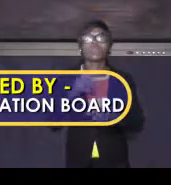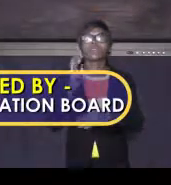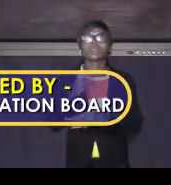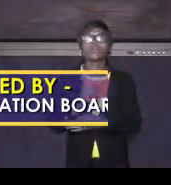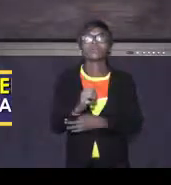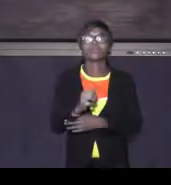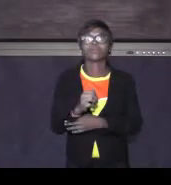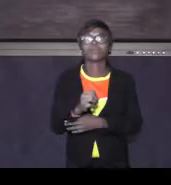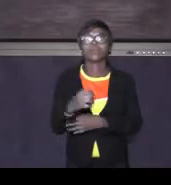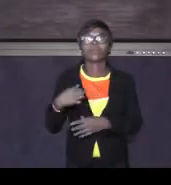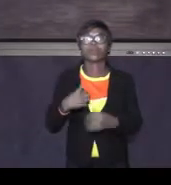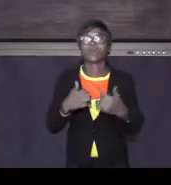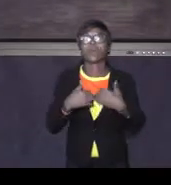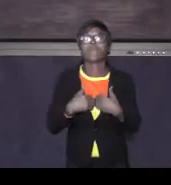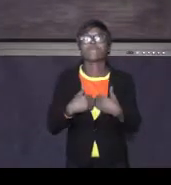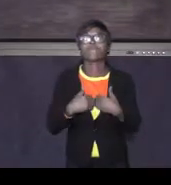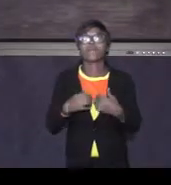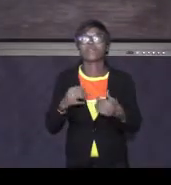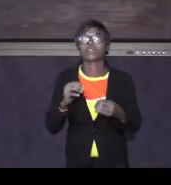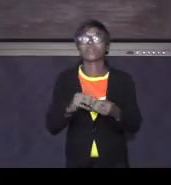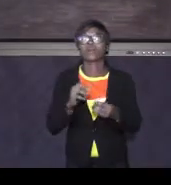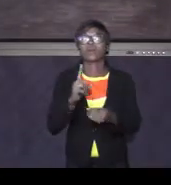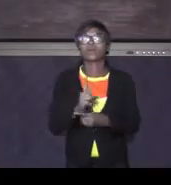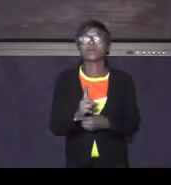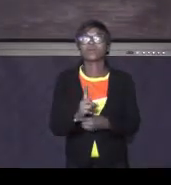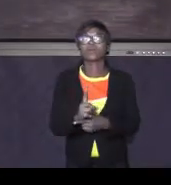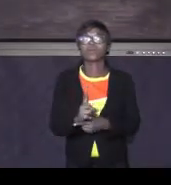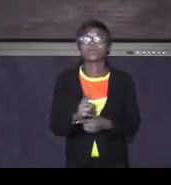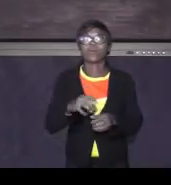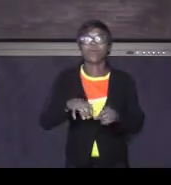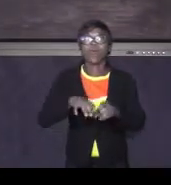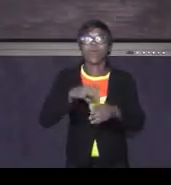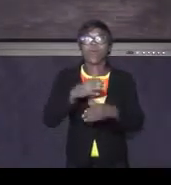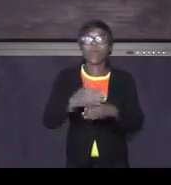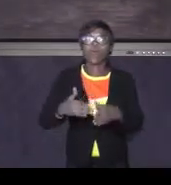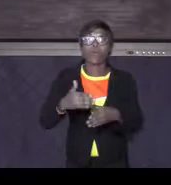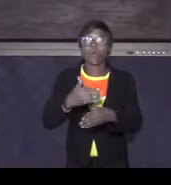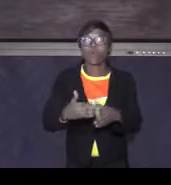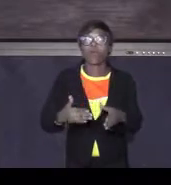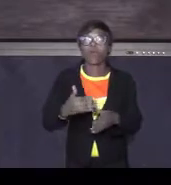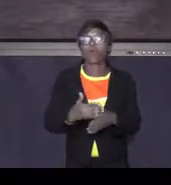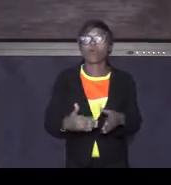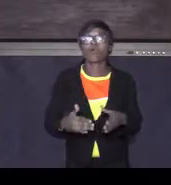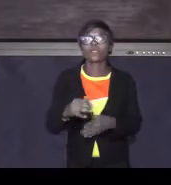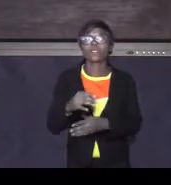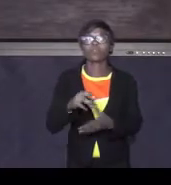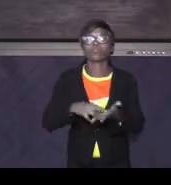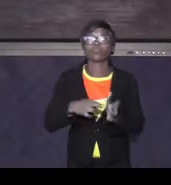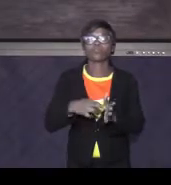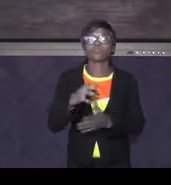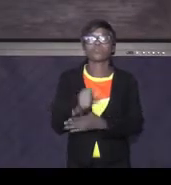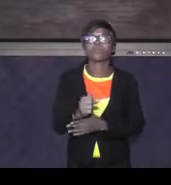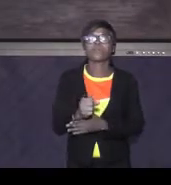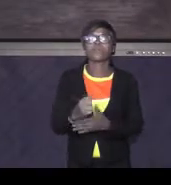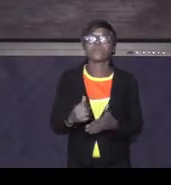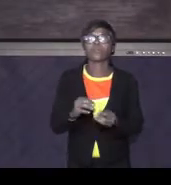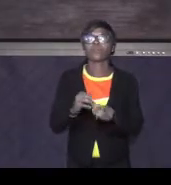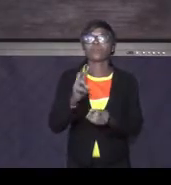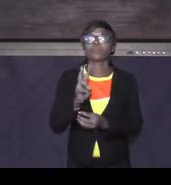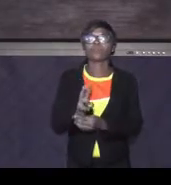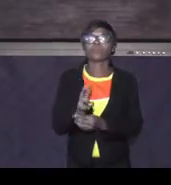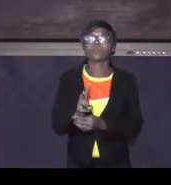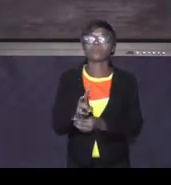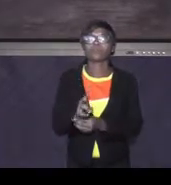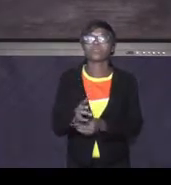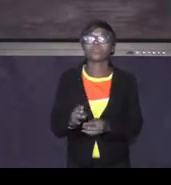them. We have the first one, we have cutting tools. Say that. Cutting tools. And next one